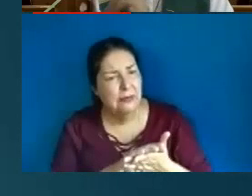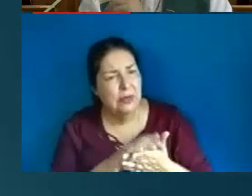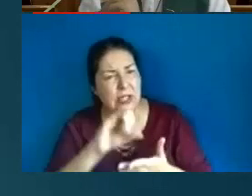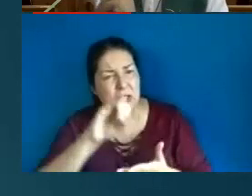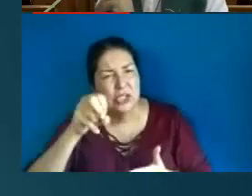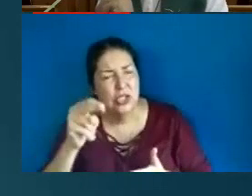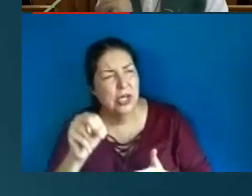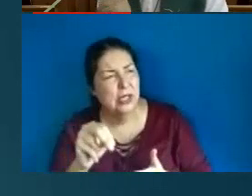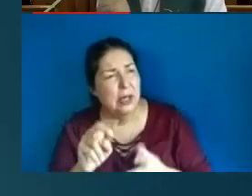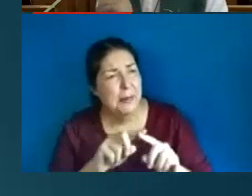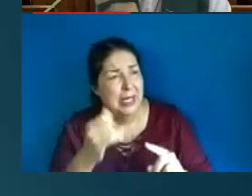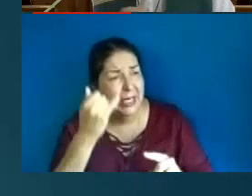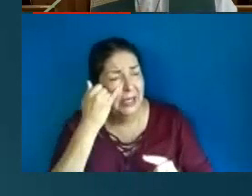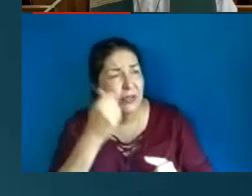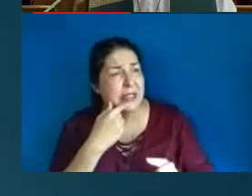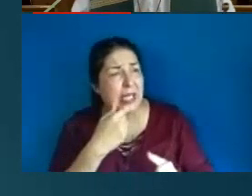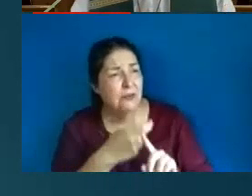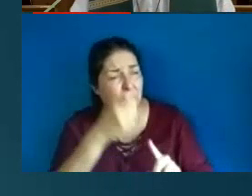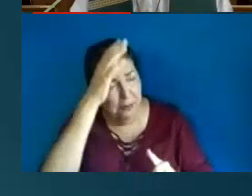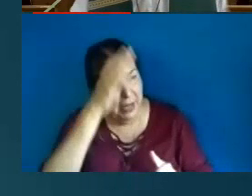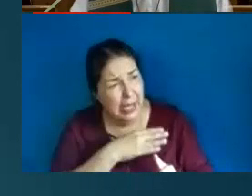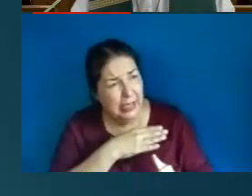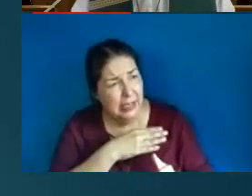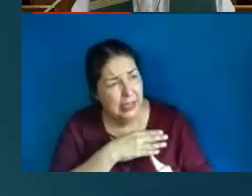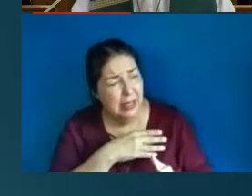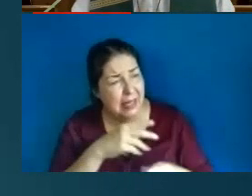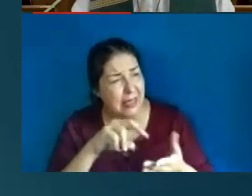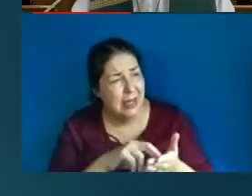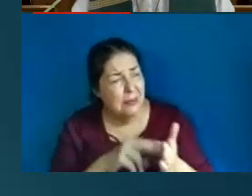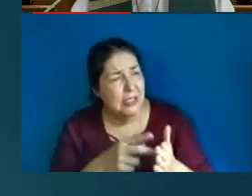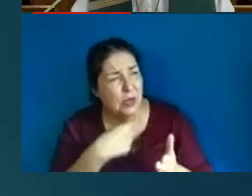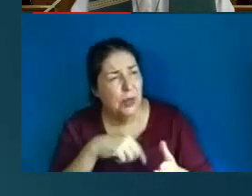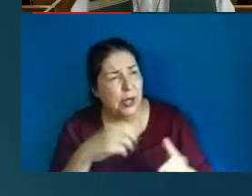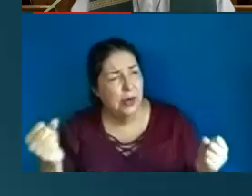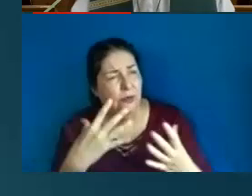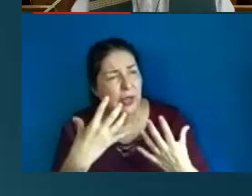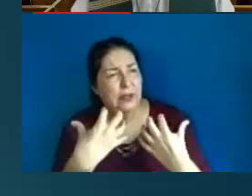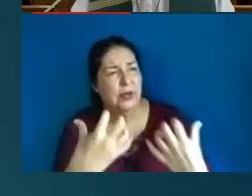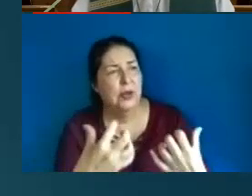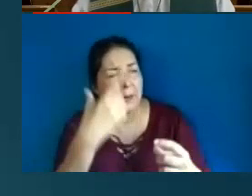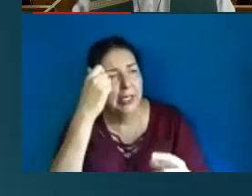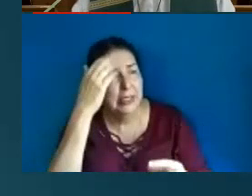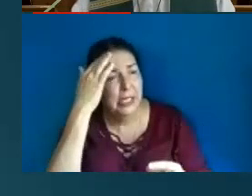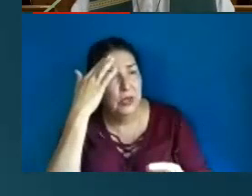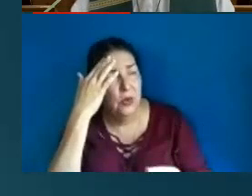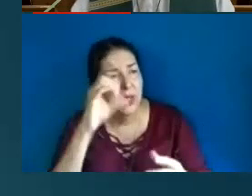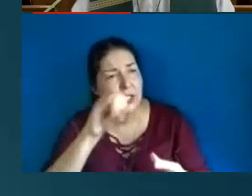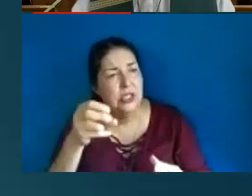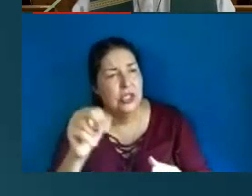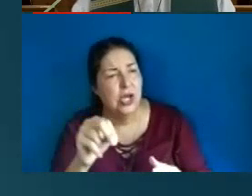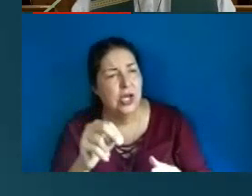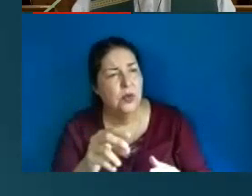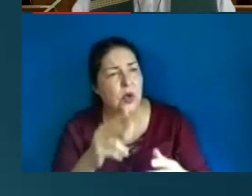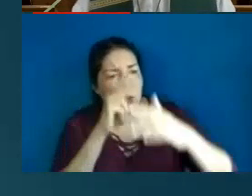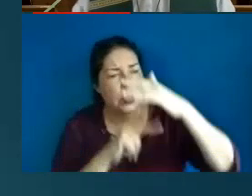If we say, 'But from man,' we are afraid of the crowd, for they hold that John was a prophet." So they answered